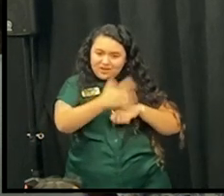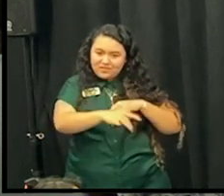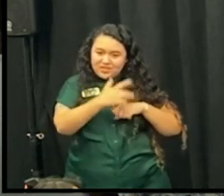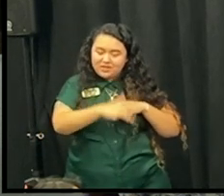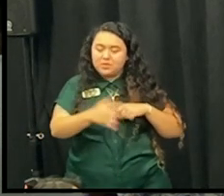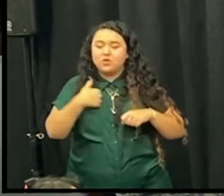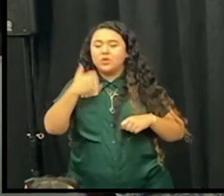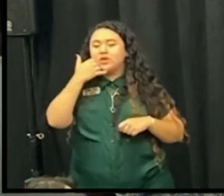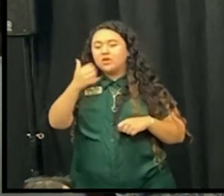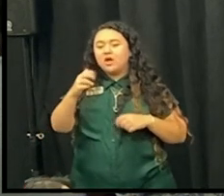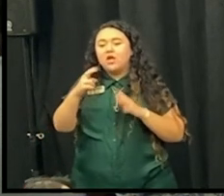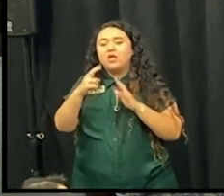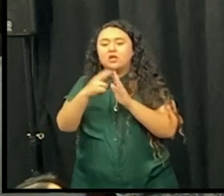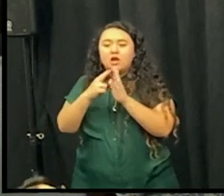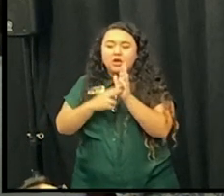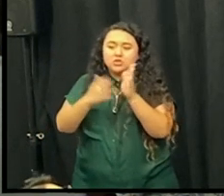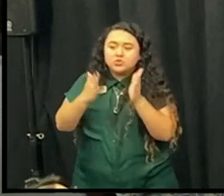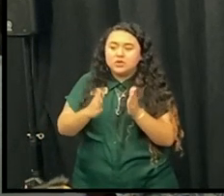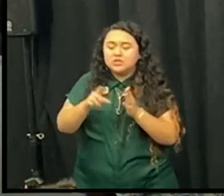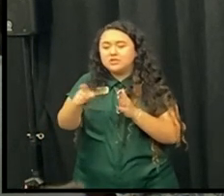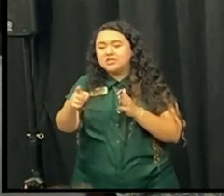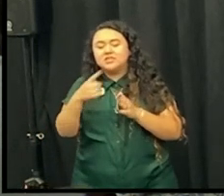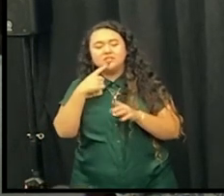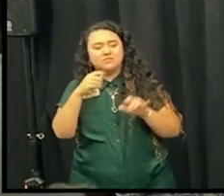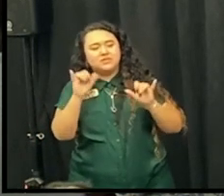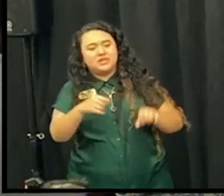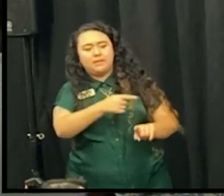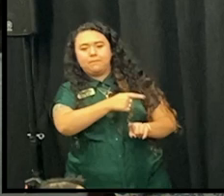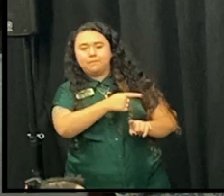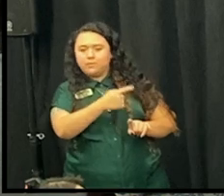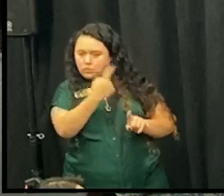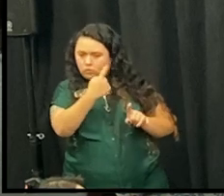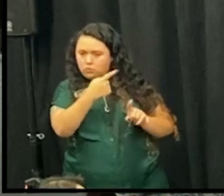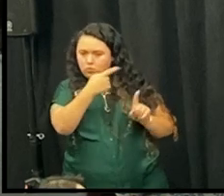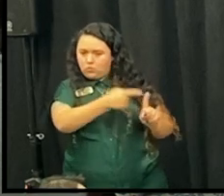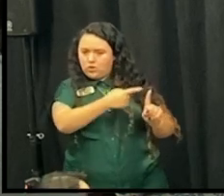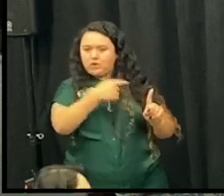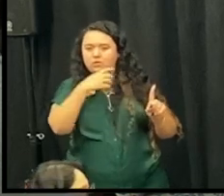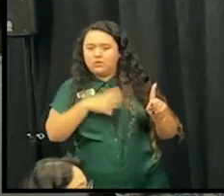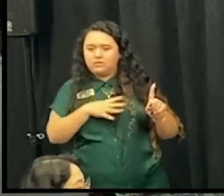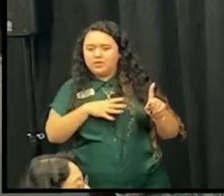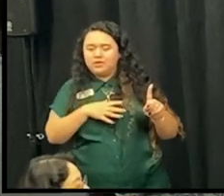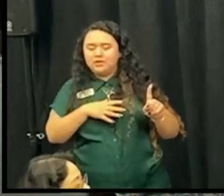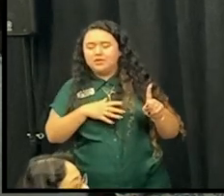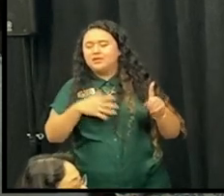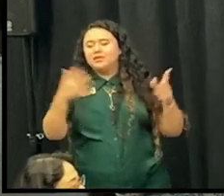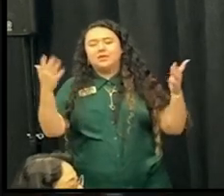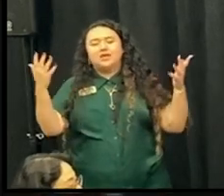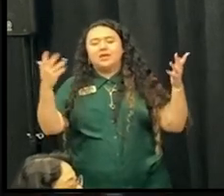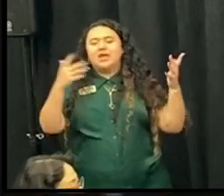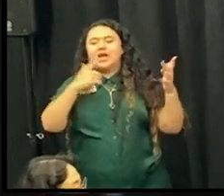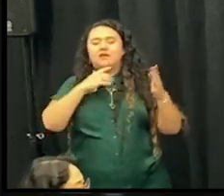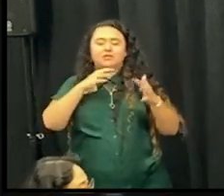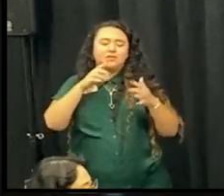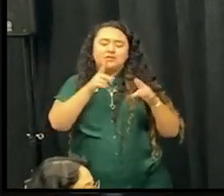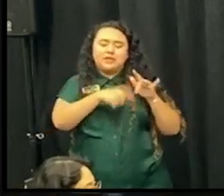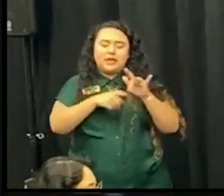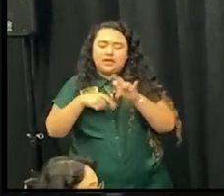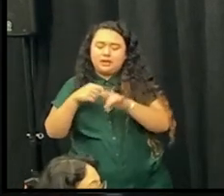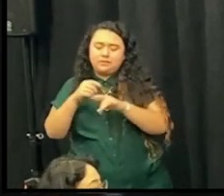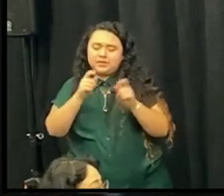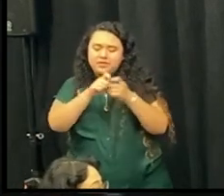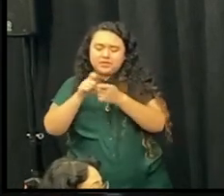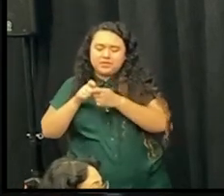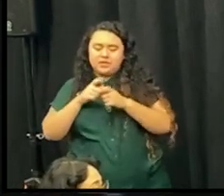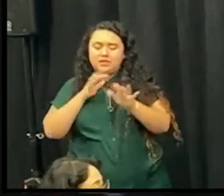we called contractors, and they referred us to the same one woman. And ultimately, I'll skip over all these details except to say